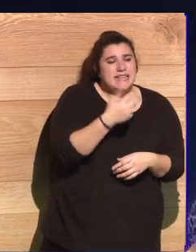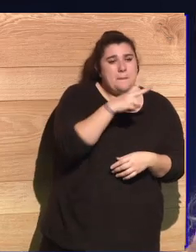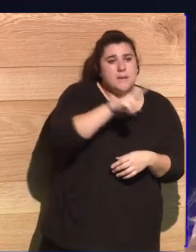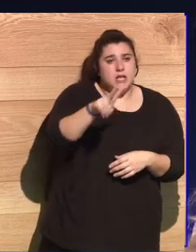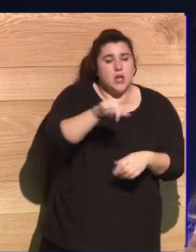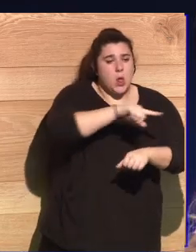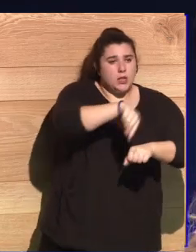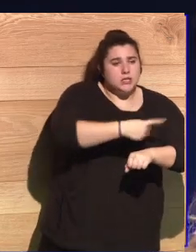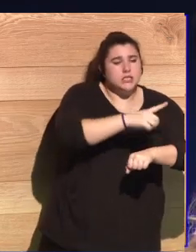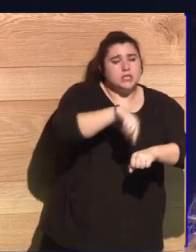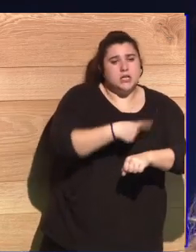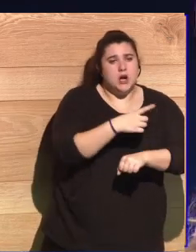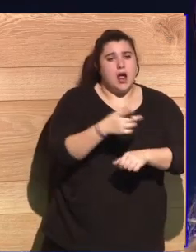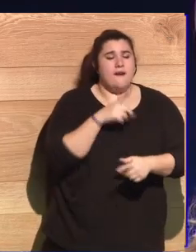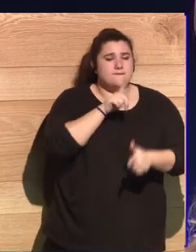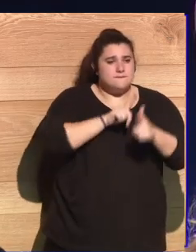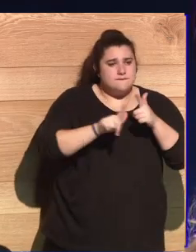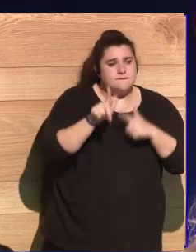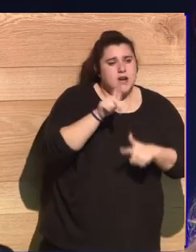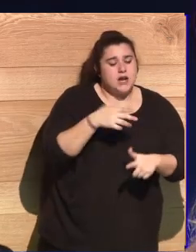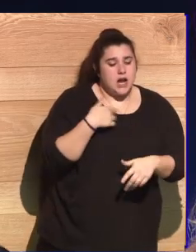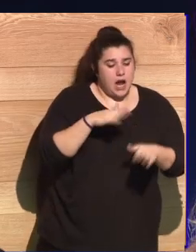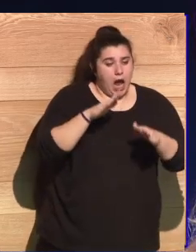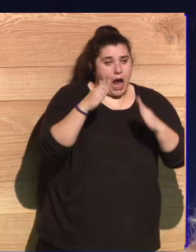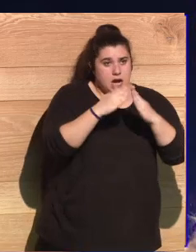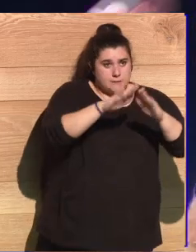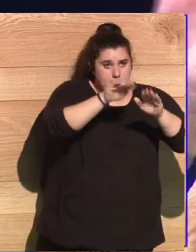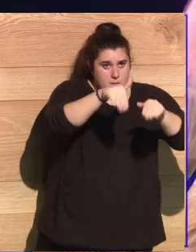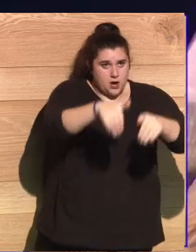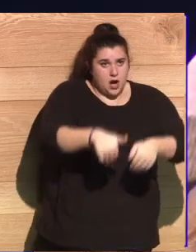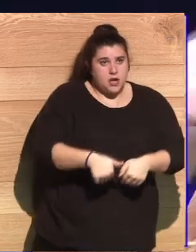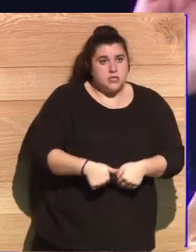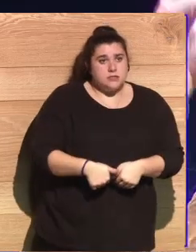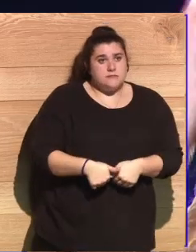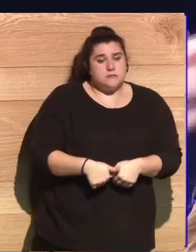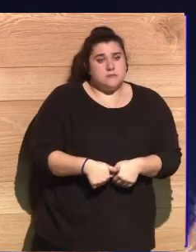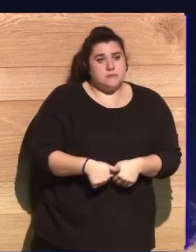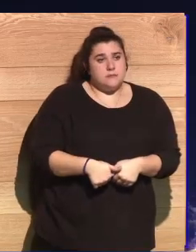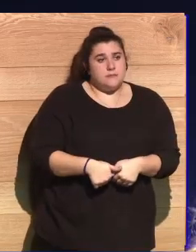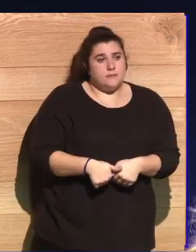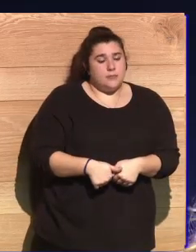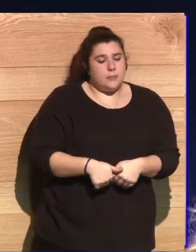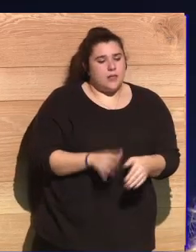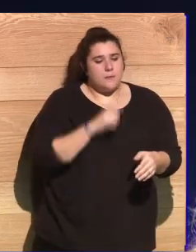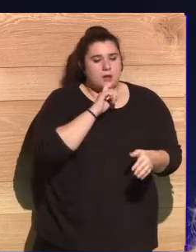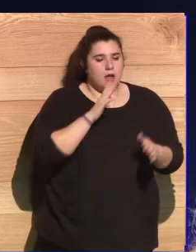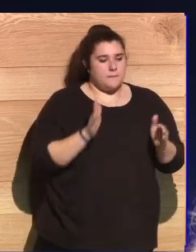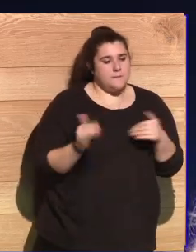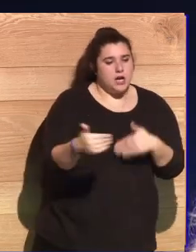train. And when I got back to my house, there was a big package sitting on my front